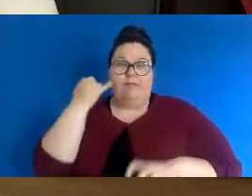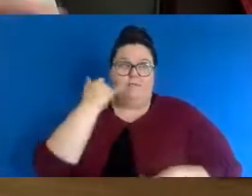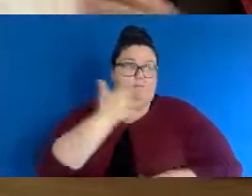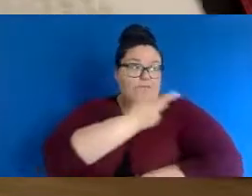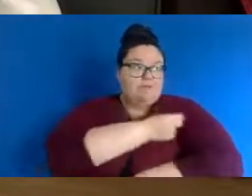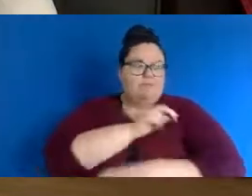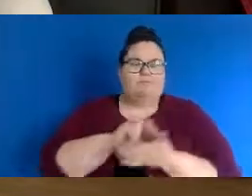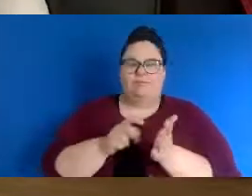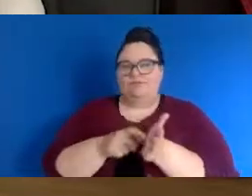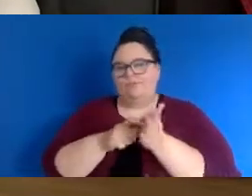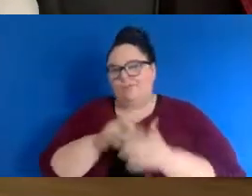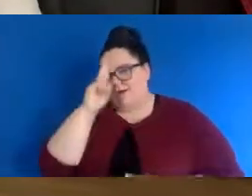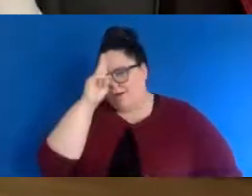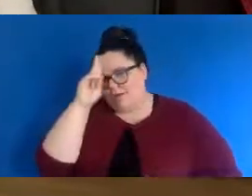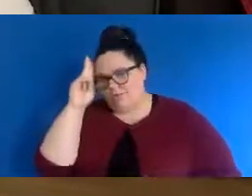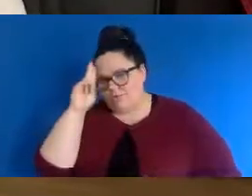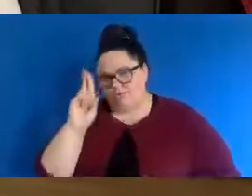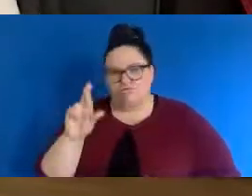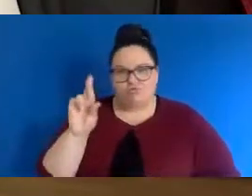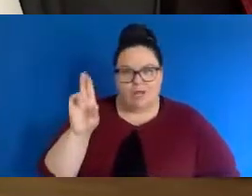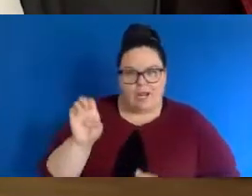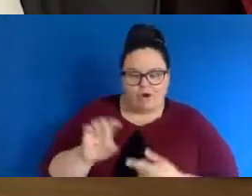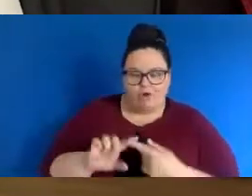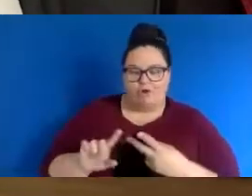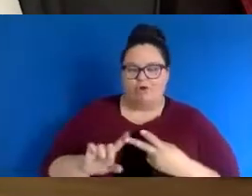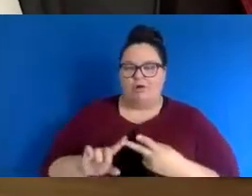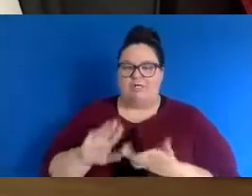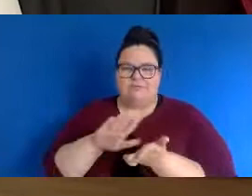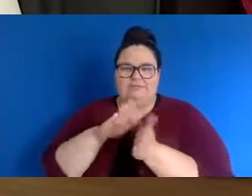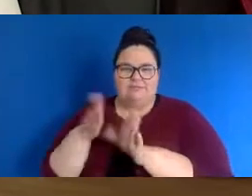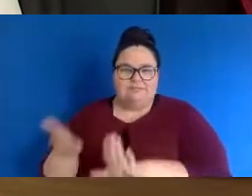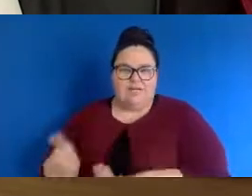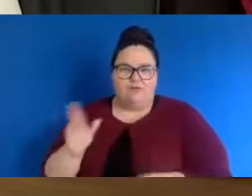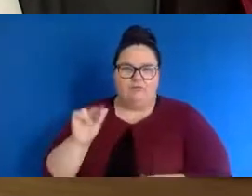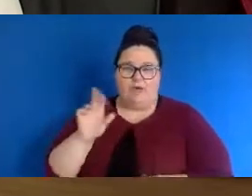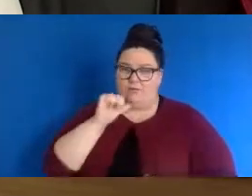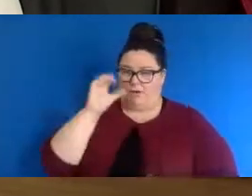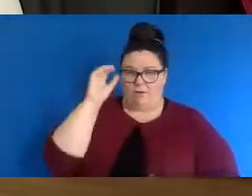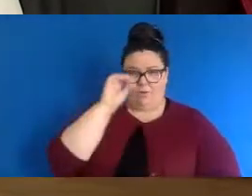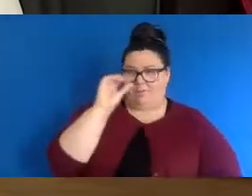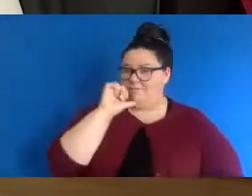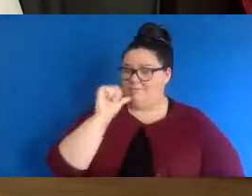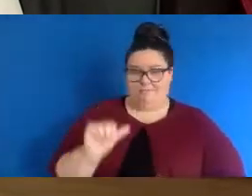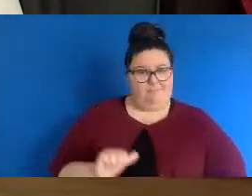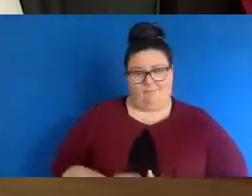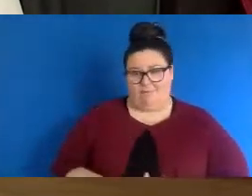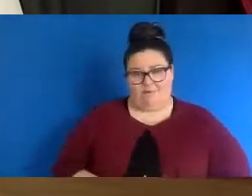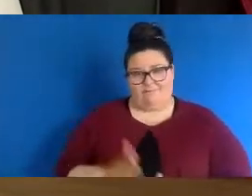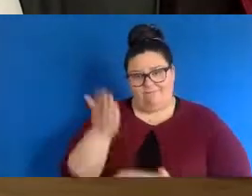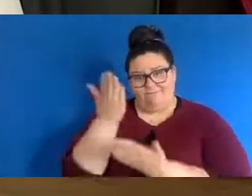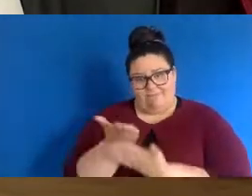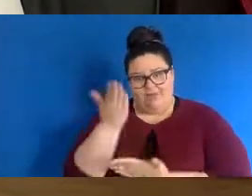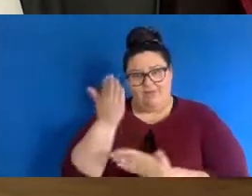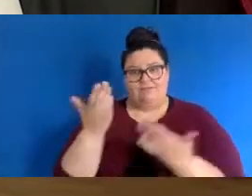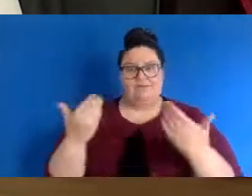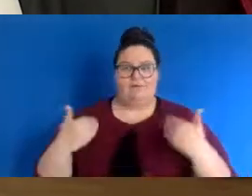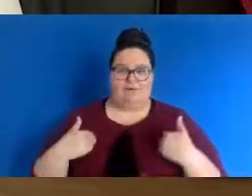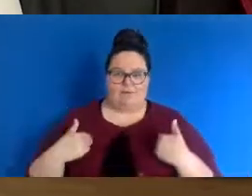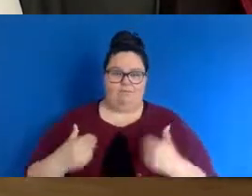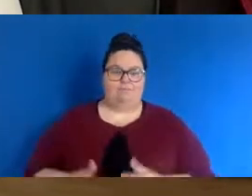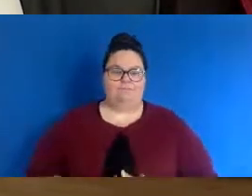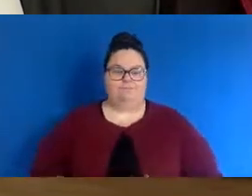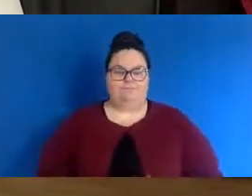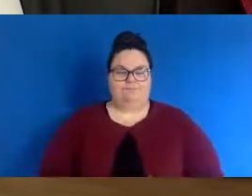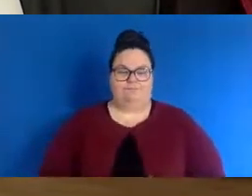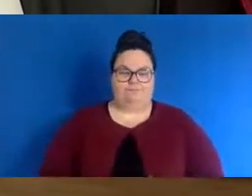hospitalization, and even death. This is not just an opinion. We have the numbers to